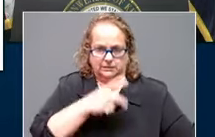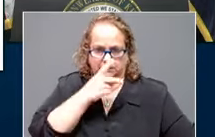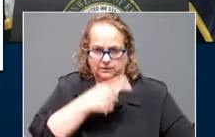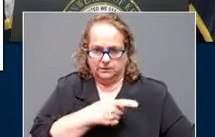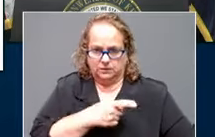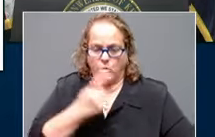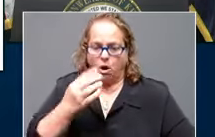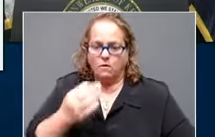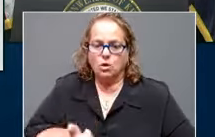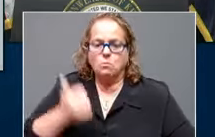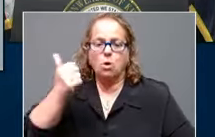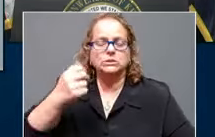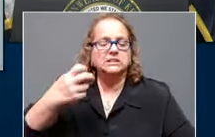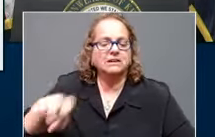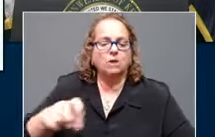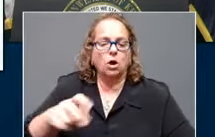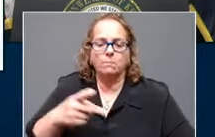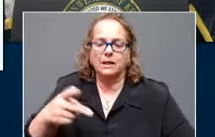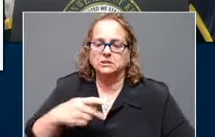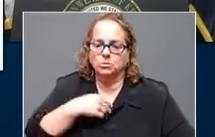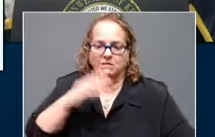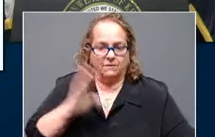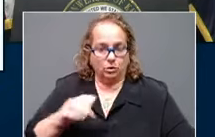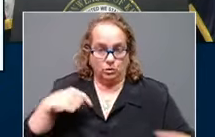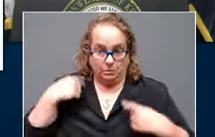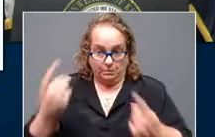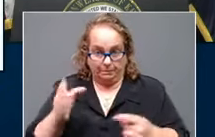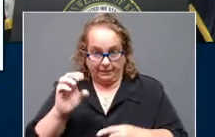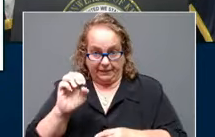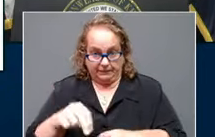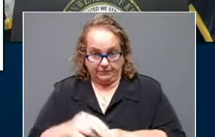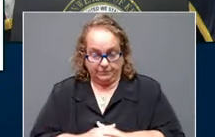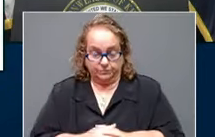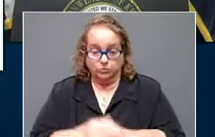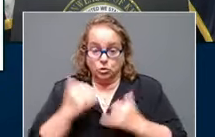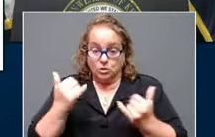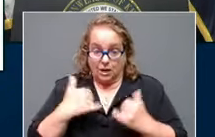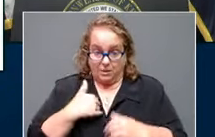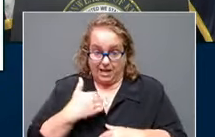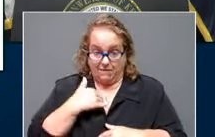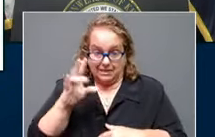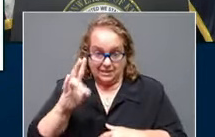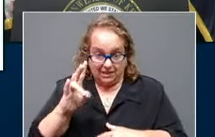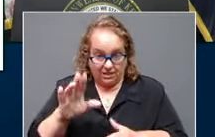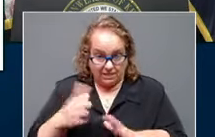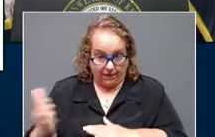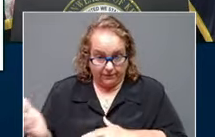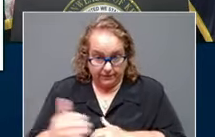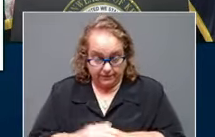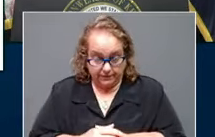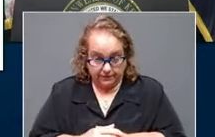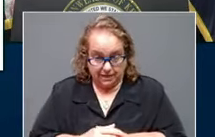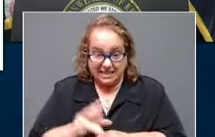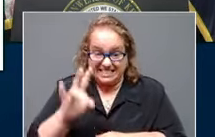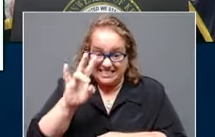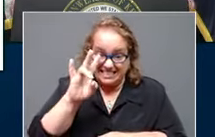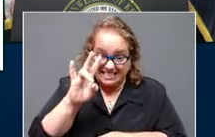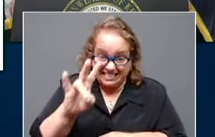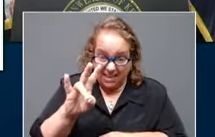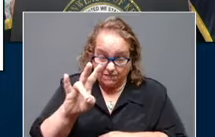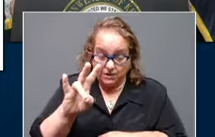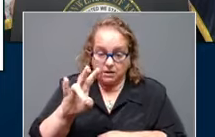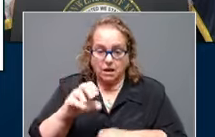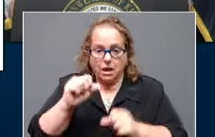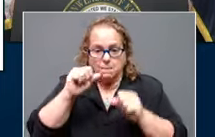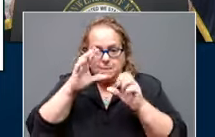look at the increase and the slope of the increase in cases, it continues to get steeper. And look at how